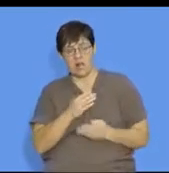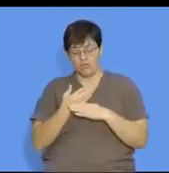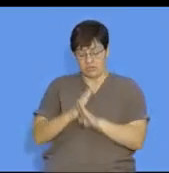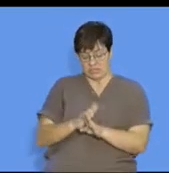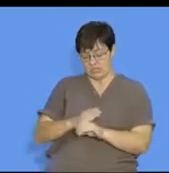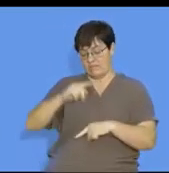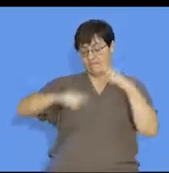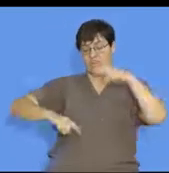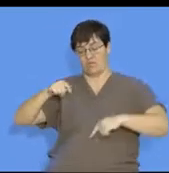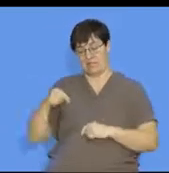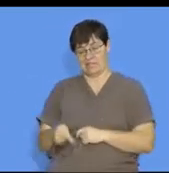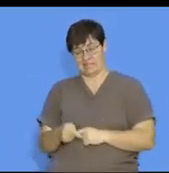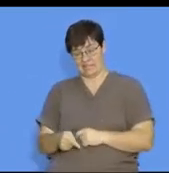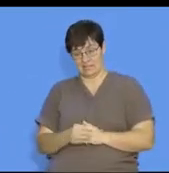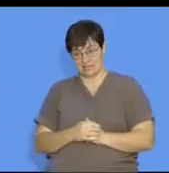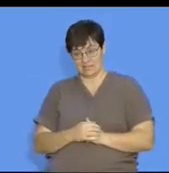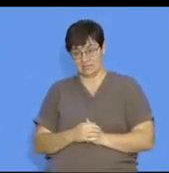the resistance of the